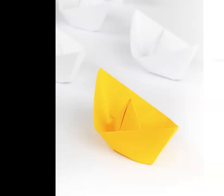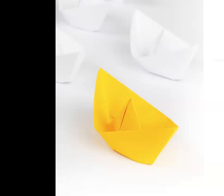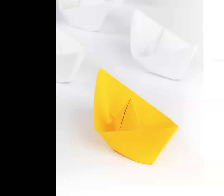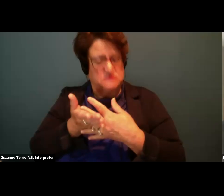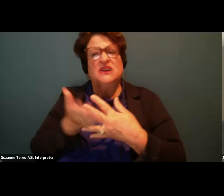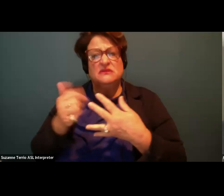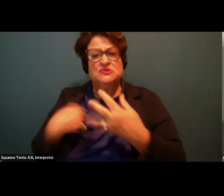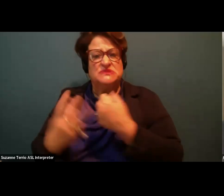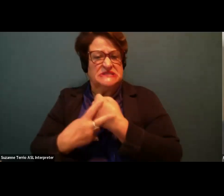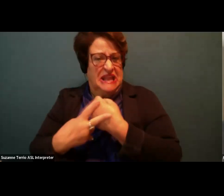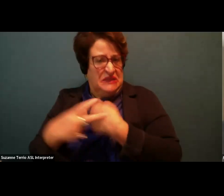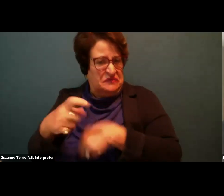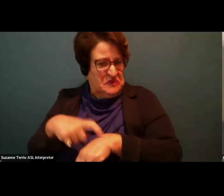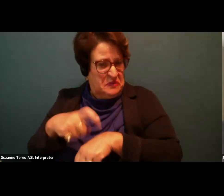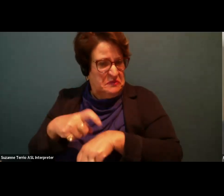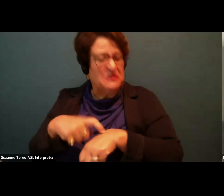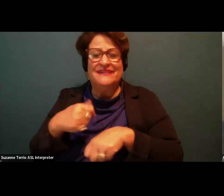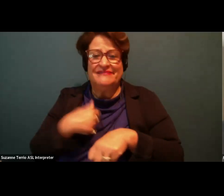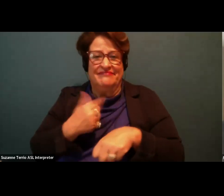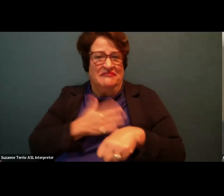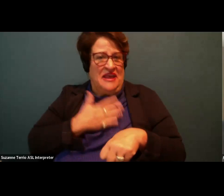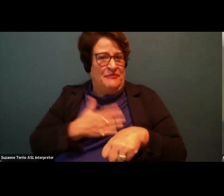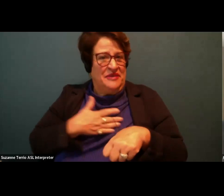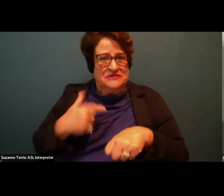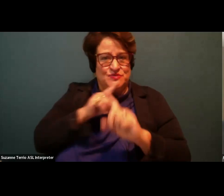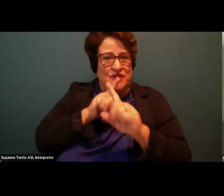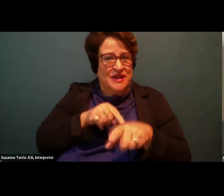of time, and I'm happy to take questions.